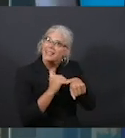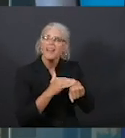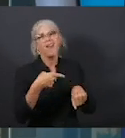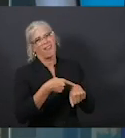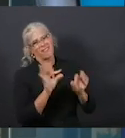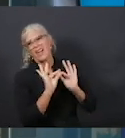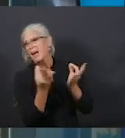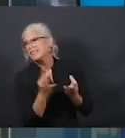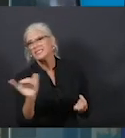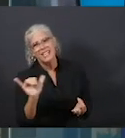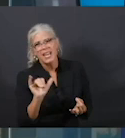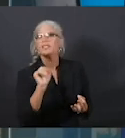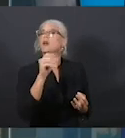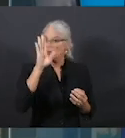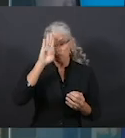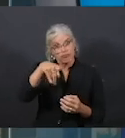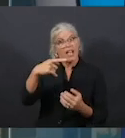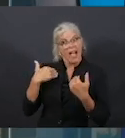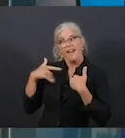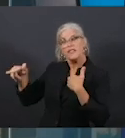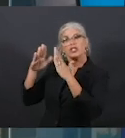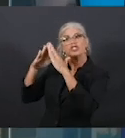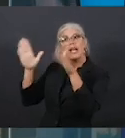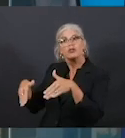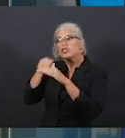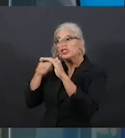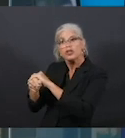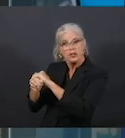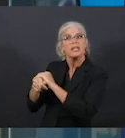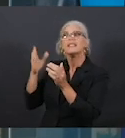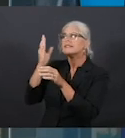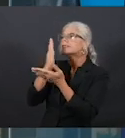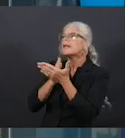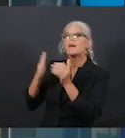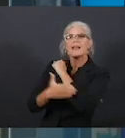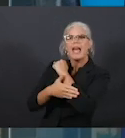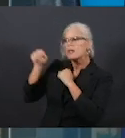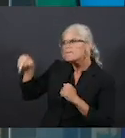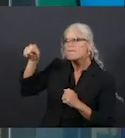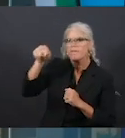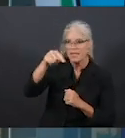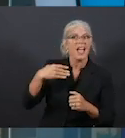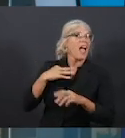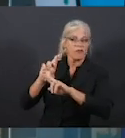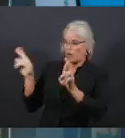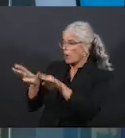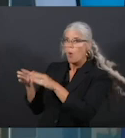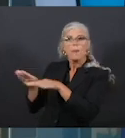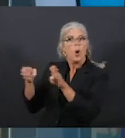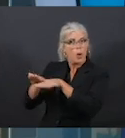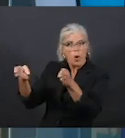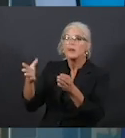shelters that are open, that are being open or have been open in some counties that are in the path of the storm. Our rules in Florida are that